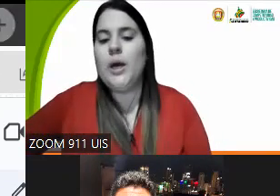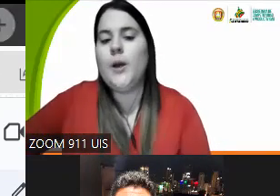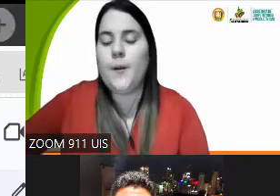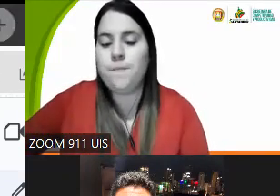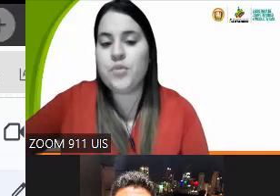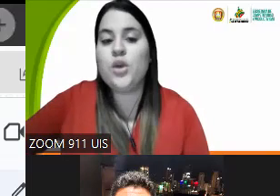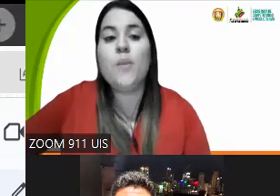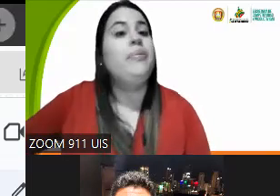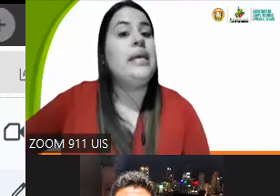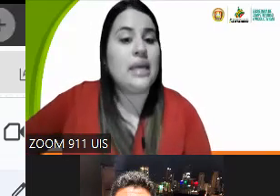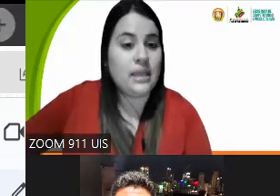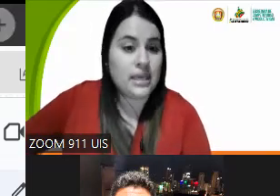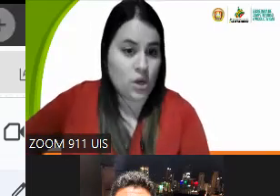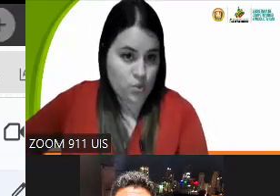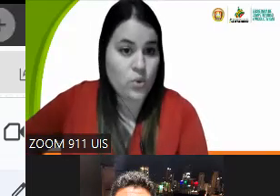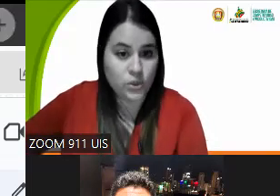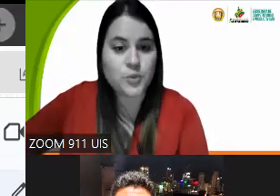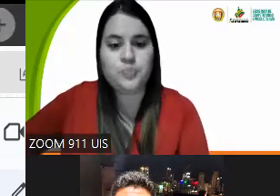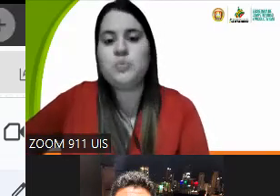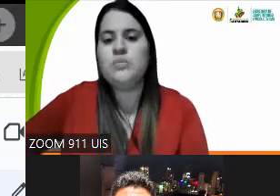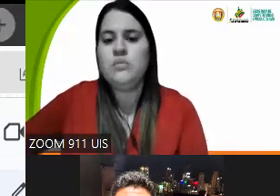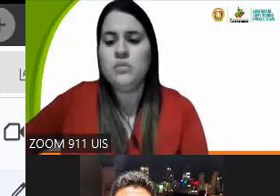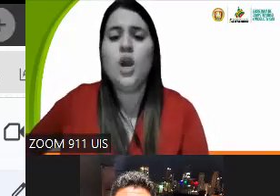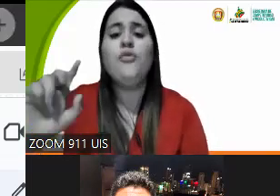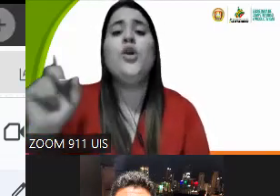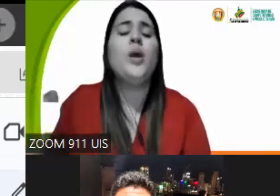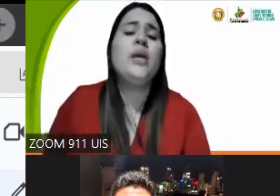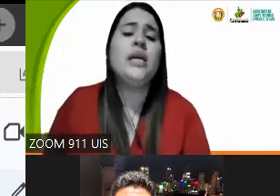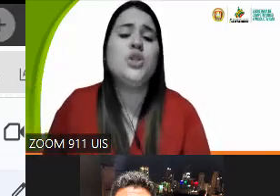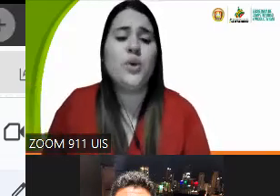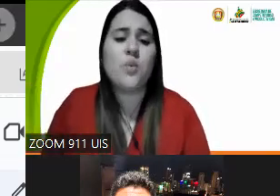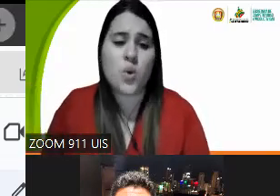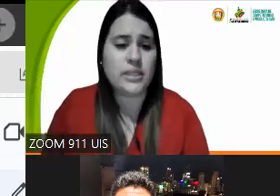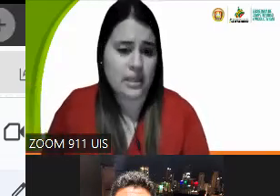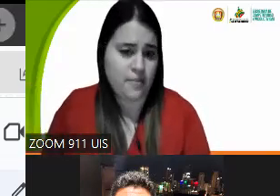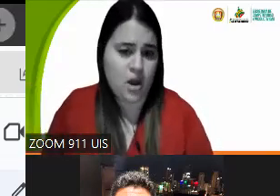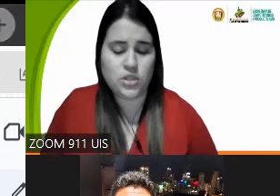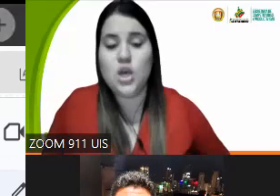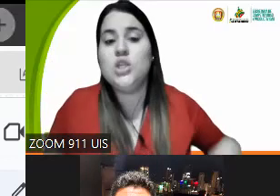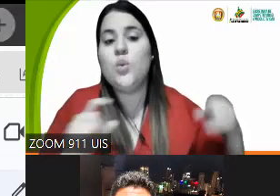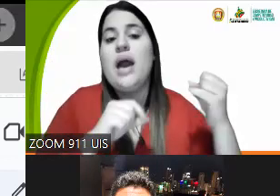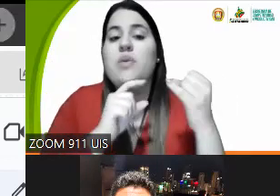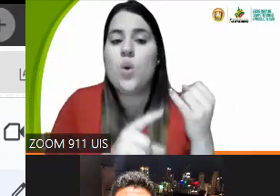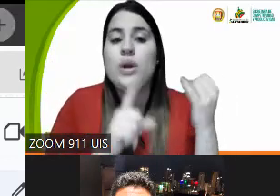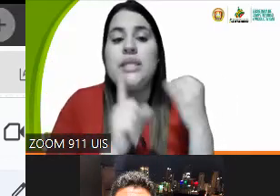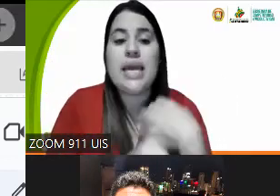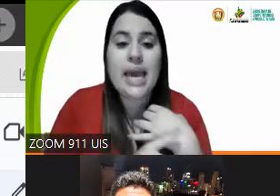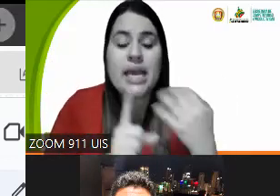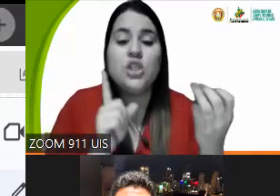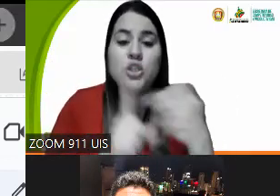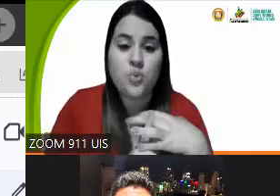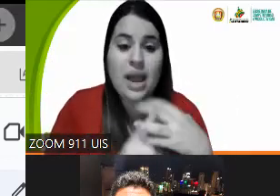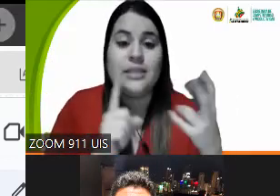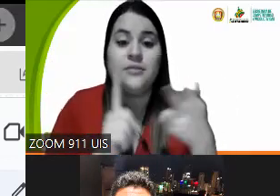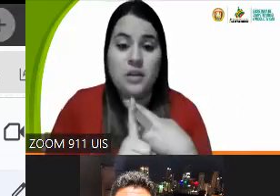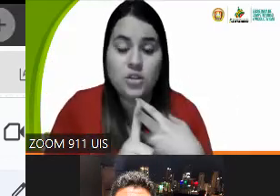to complete these rules of good communication with the words in the box. So we have the words